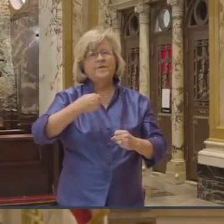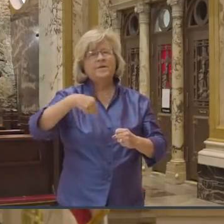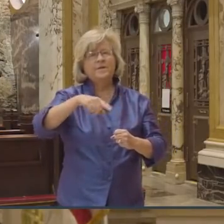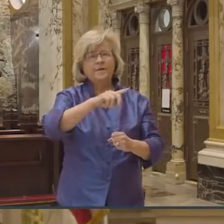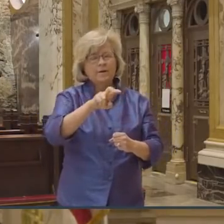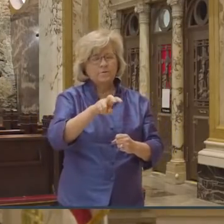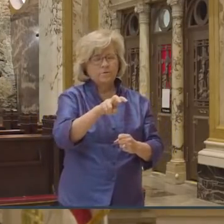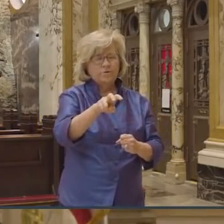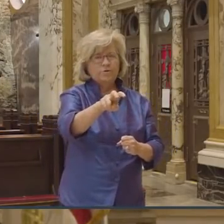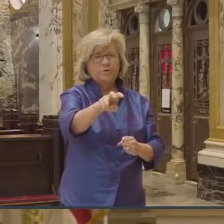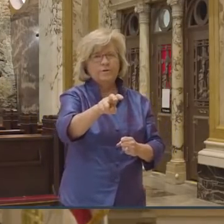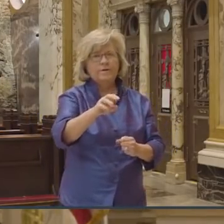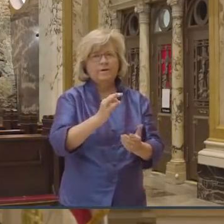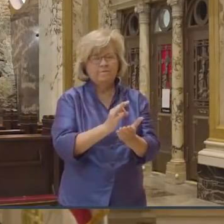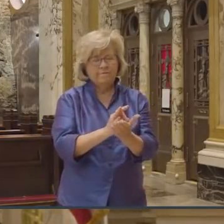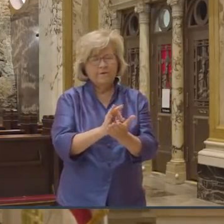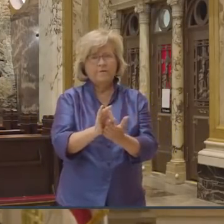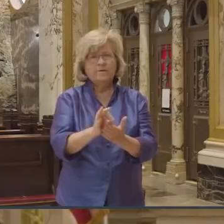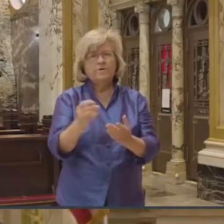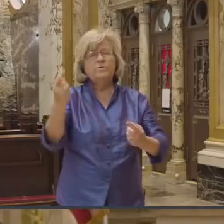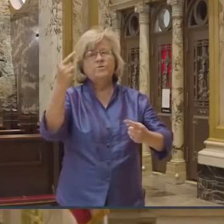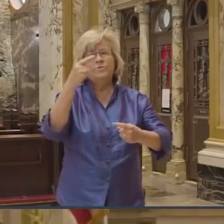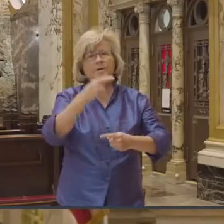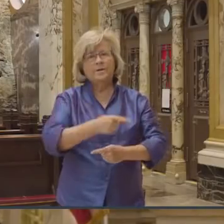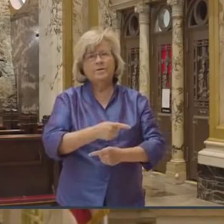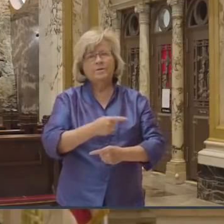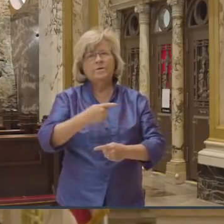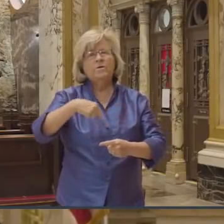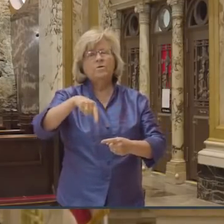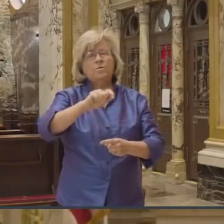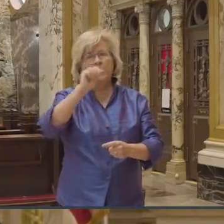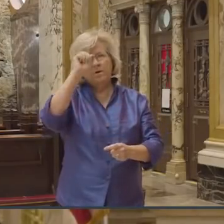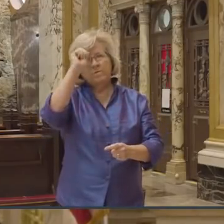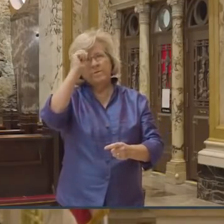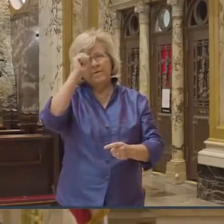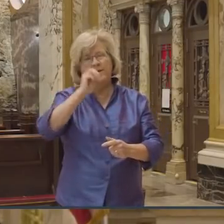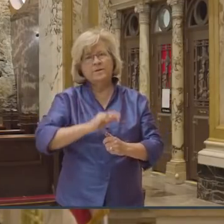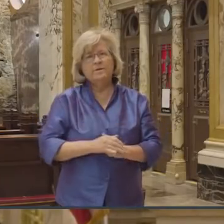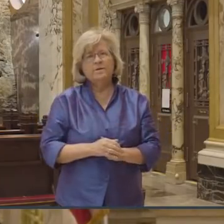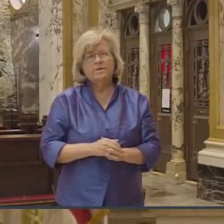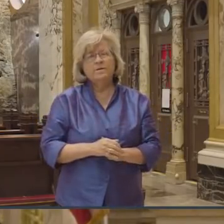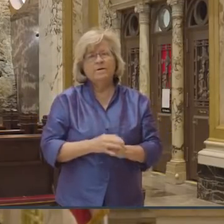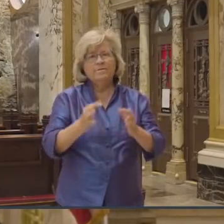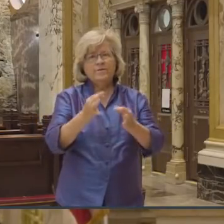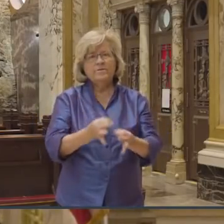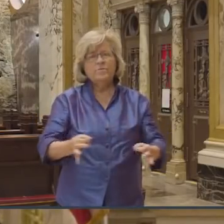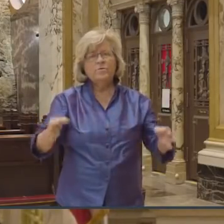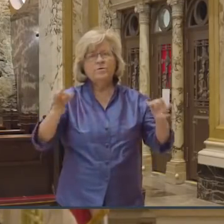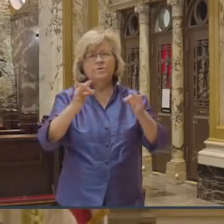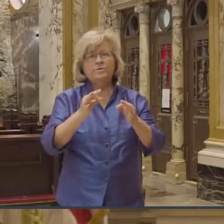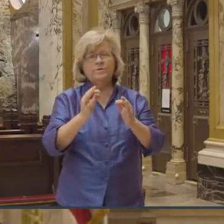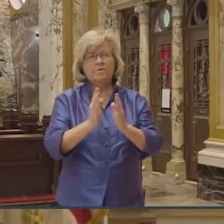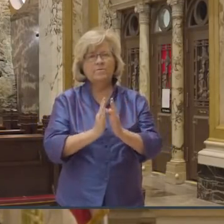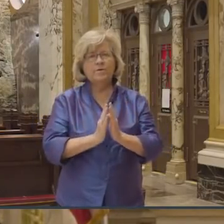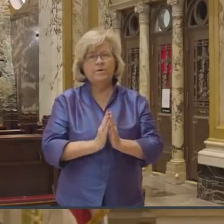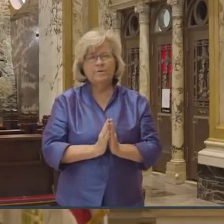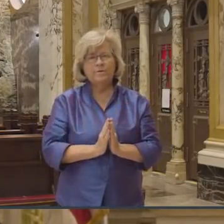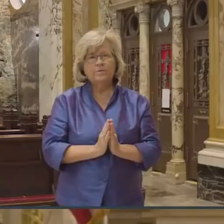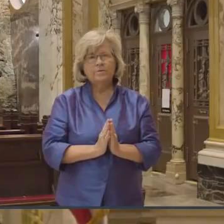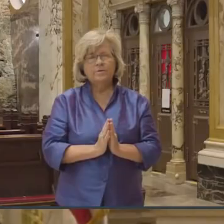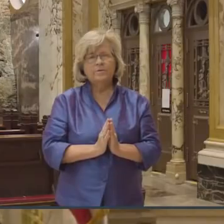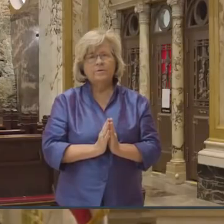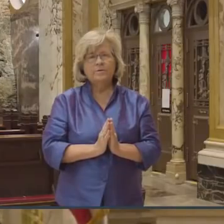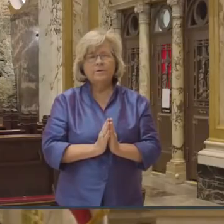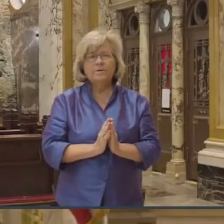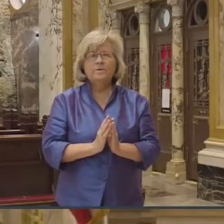journey of faith. Today, we are reminded of the importance of prayer.